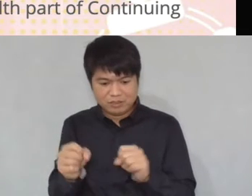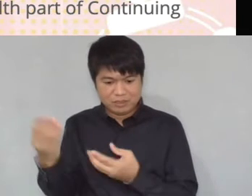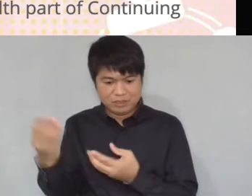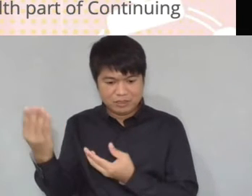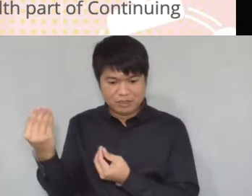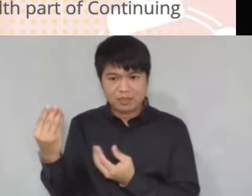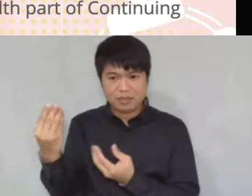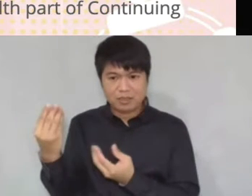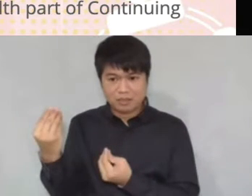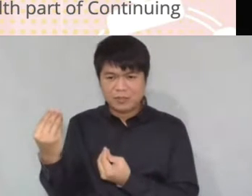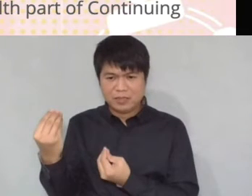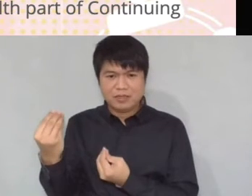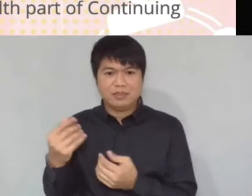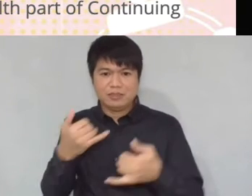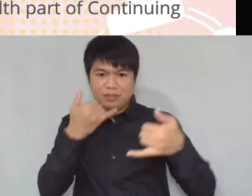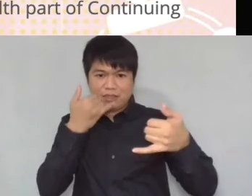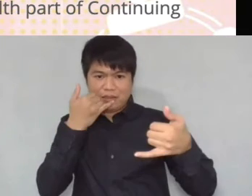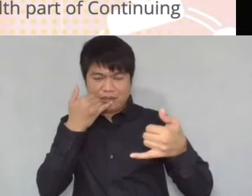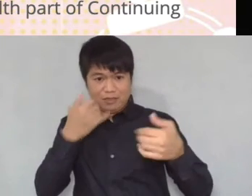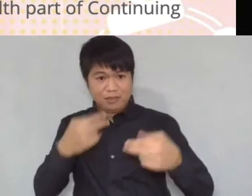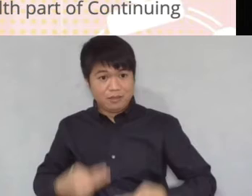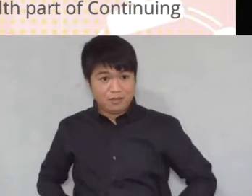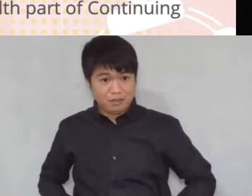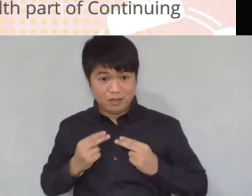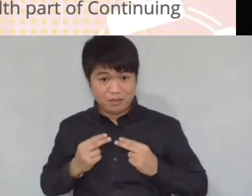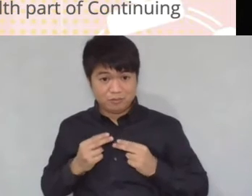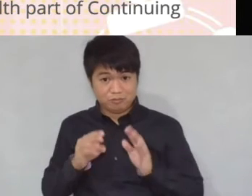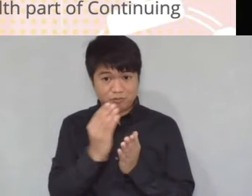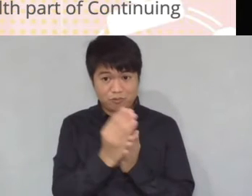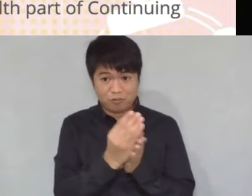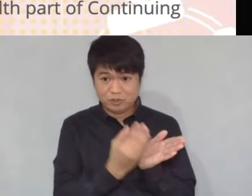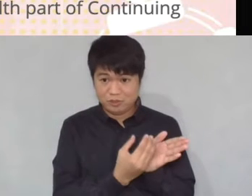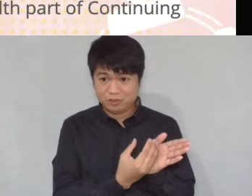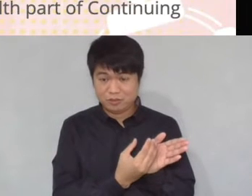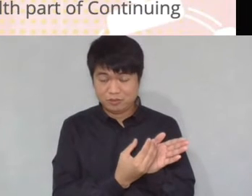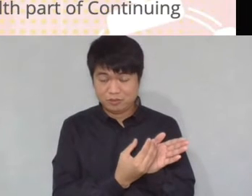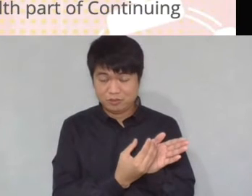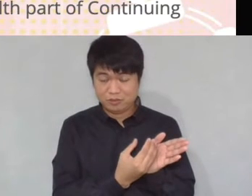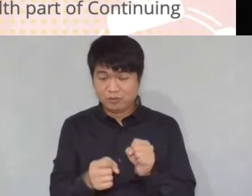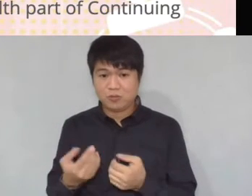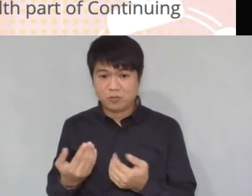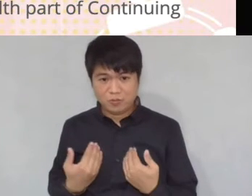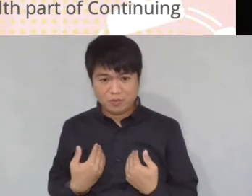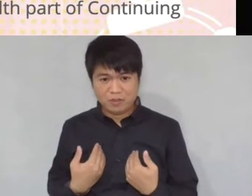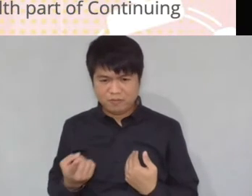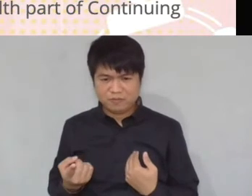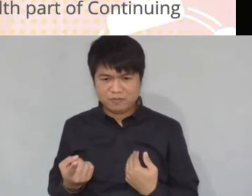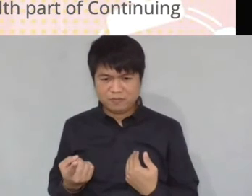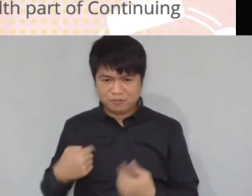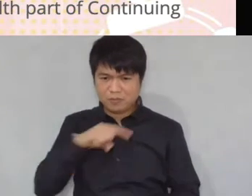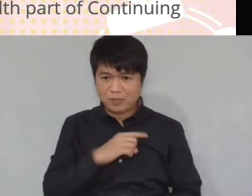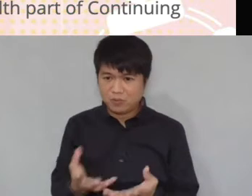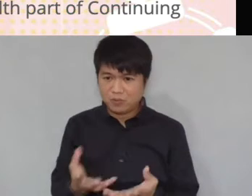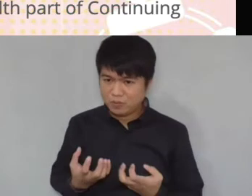all of these telehealth courses. So there is more, and we